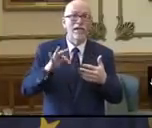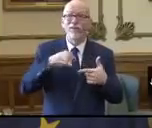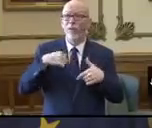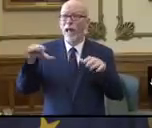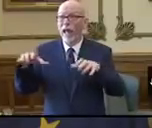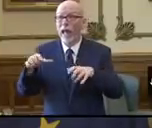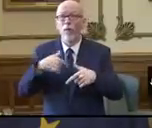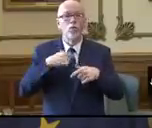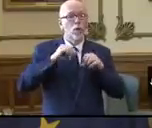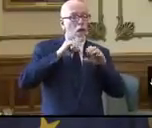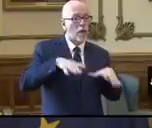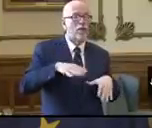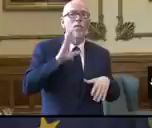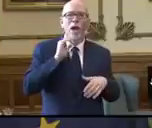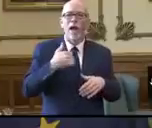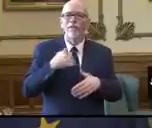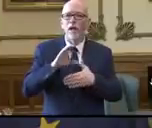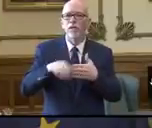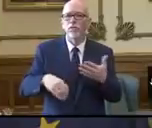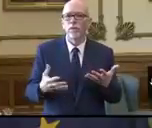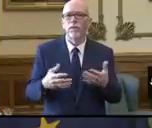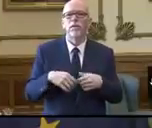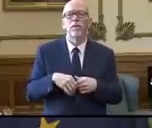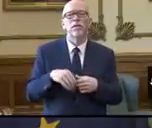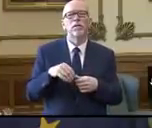and our inaction. And so that's why we're